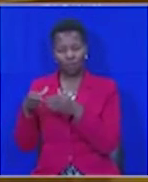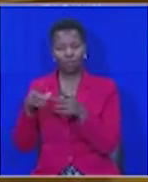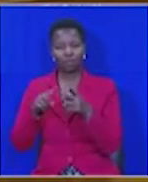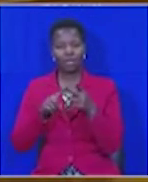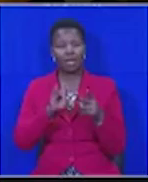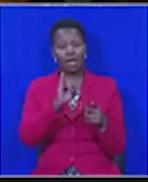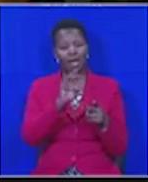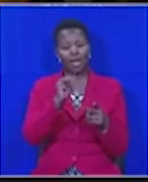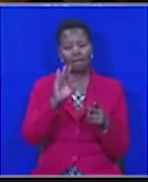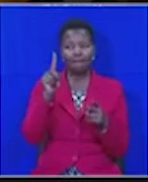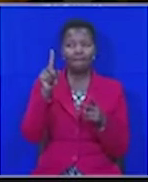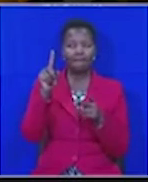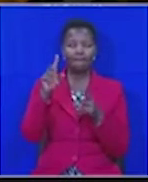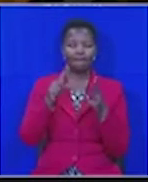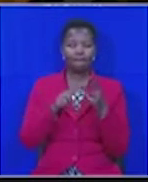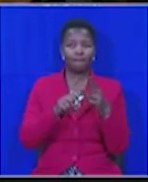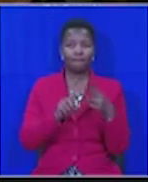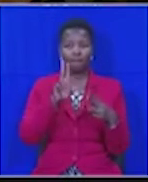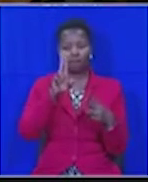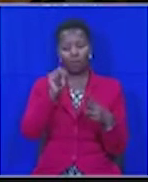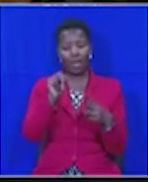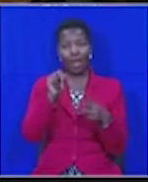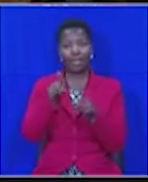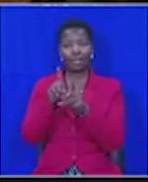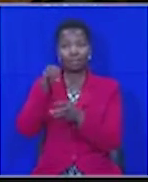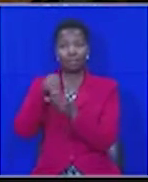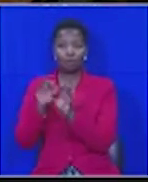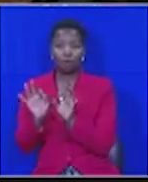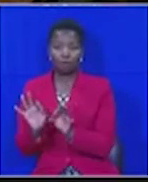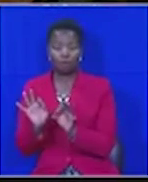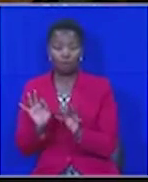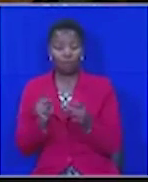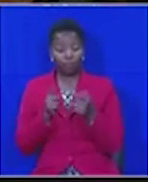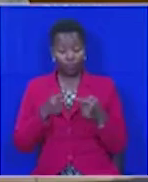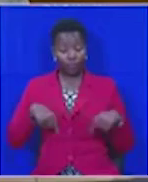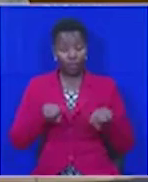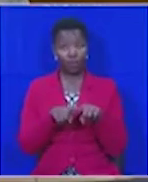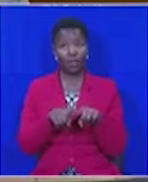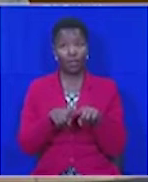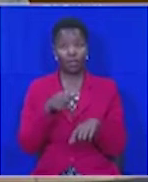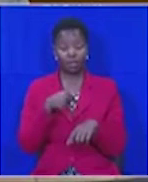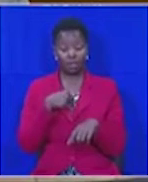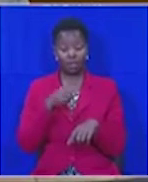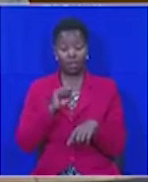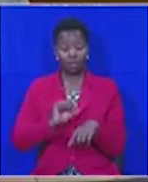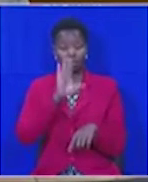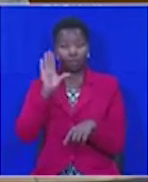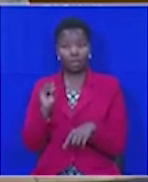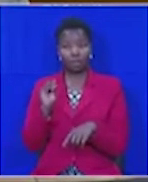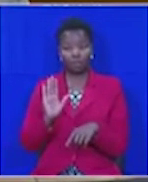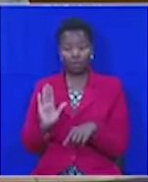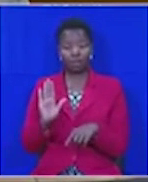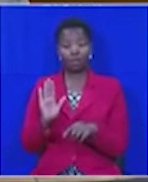IMF, and of course the United Nations itself. We, as South Africa, by virtue of